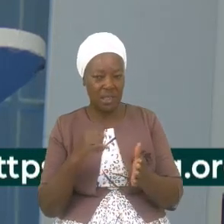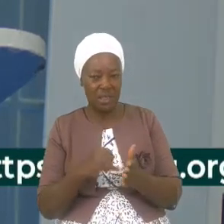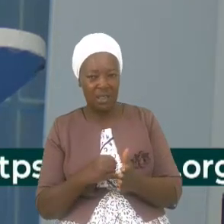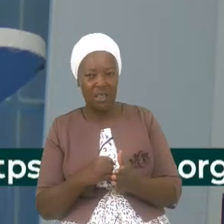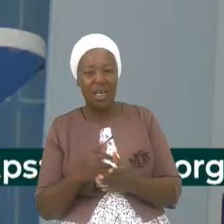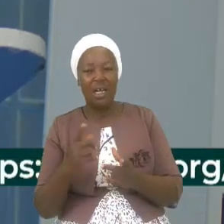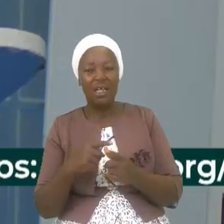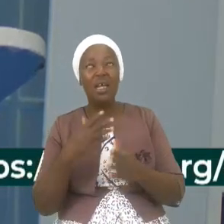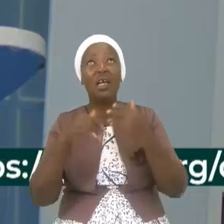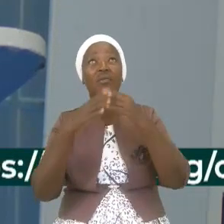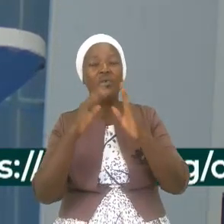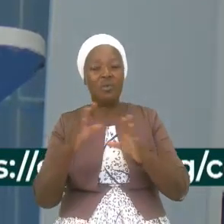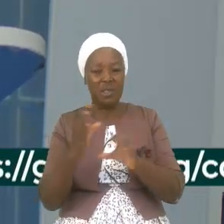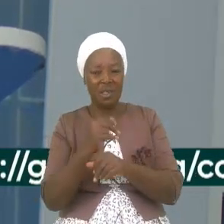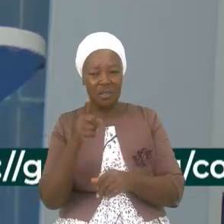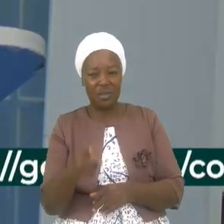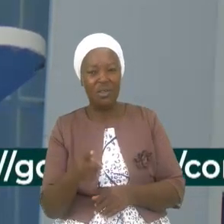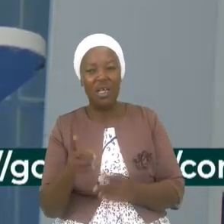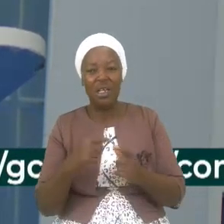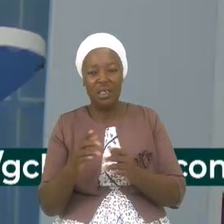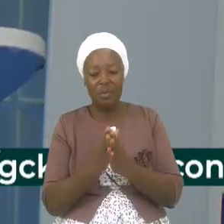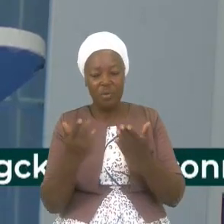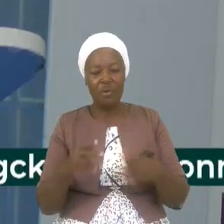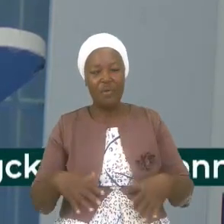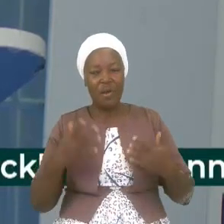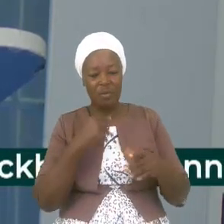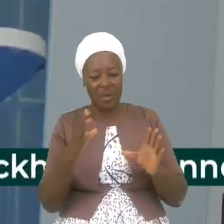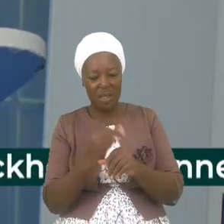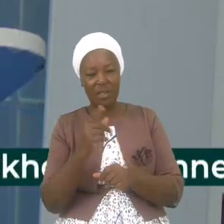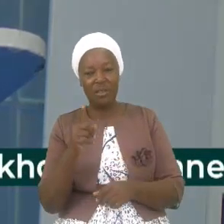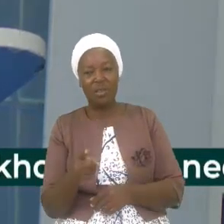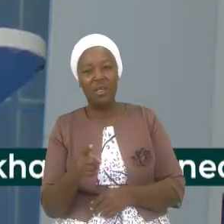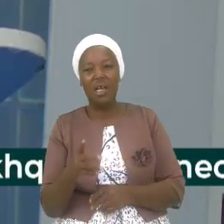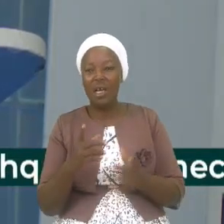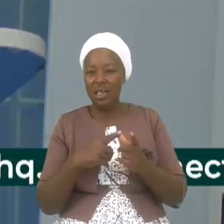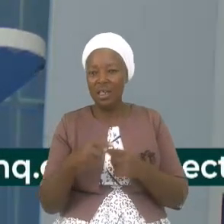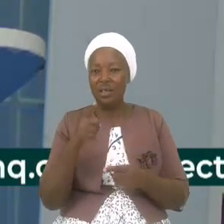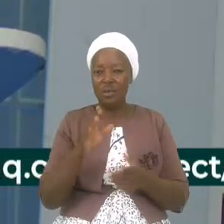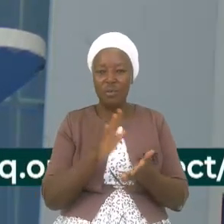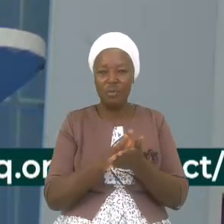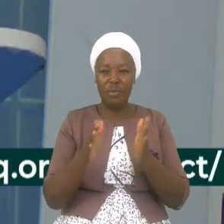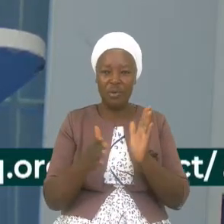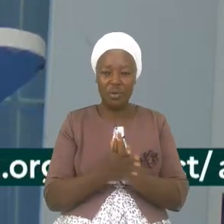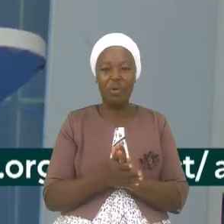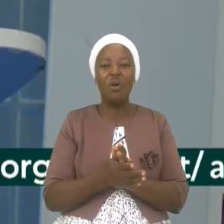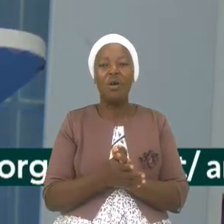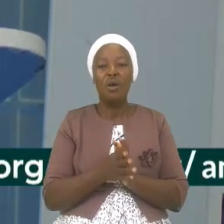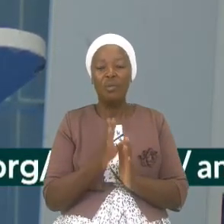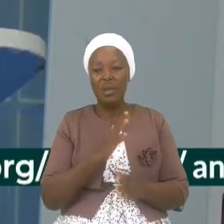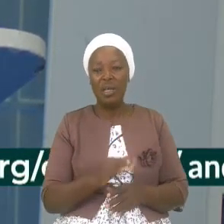capture you, and you become a candidate, fit,